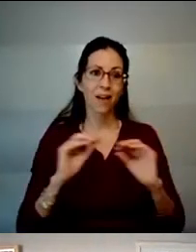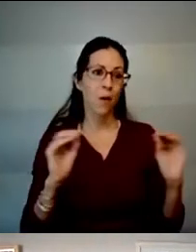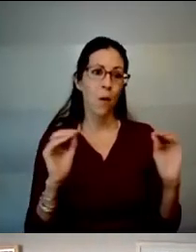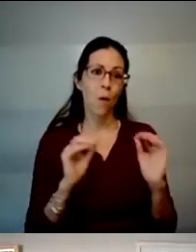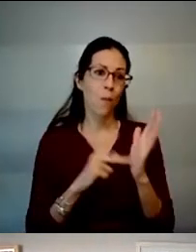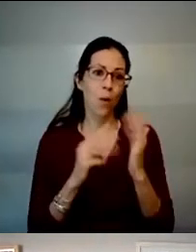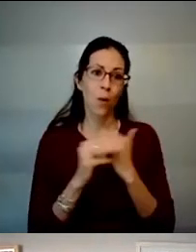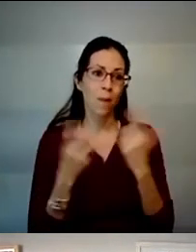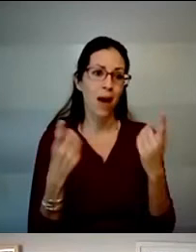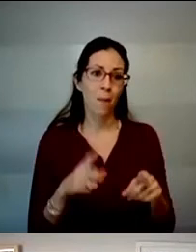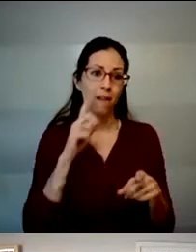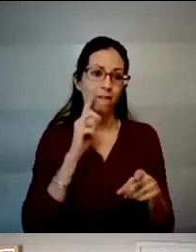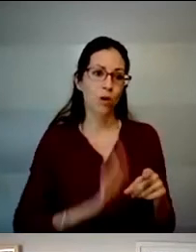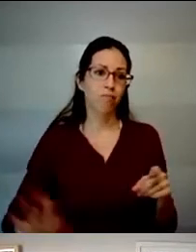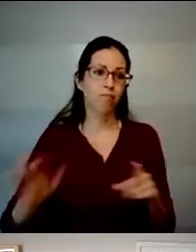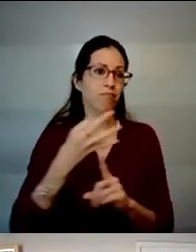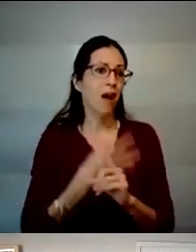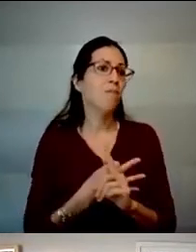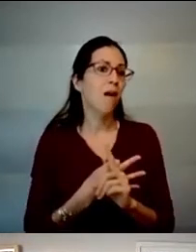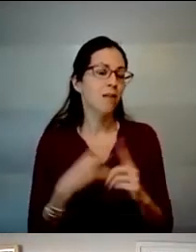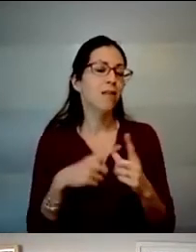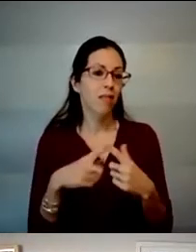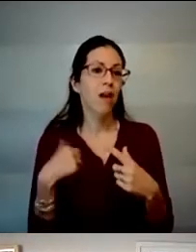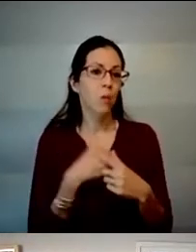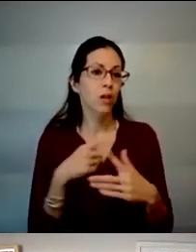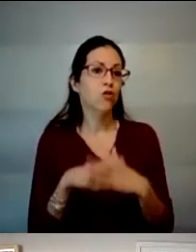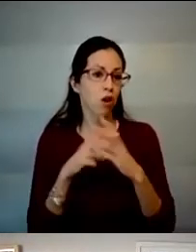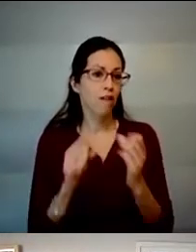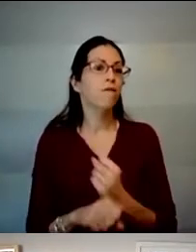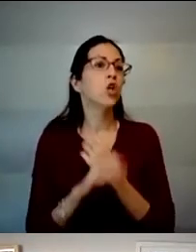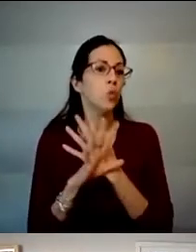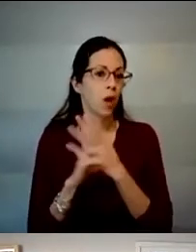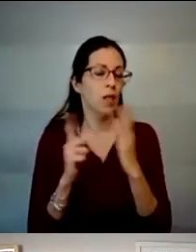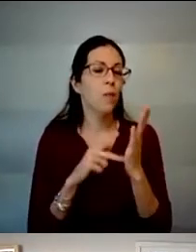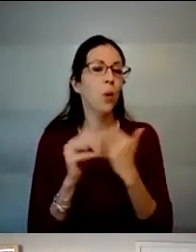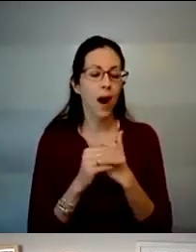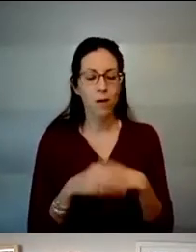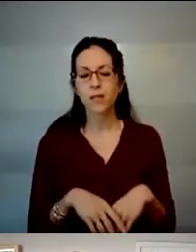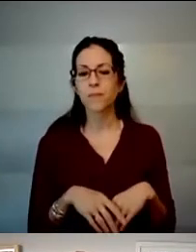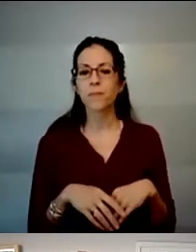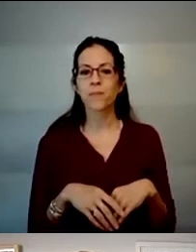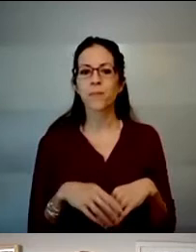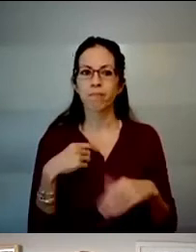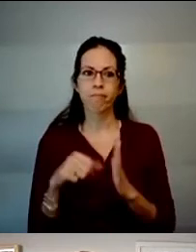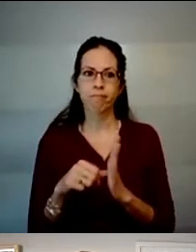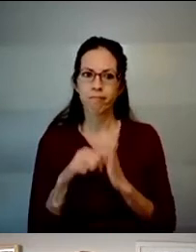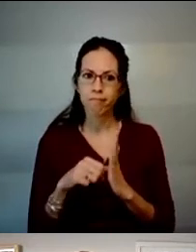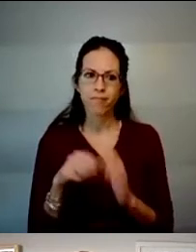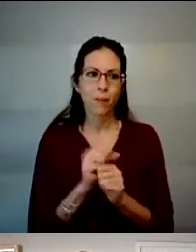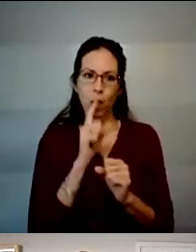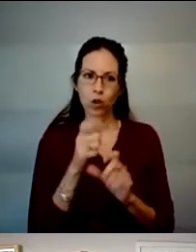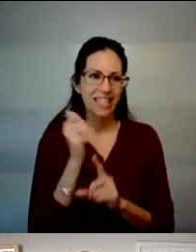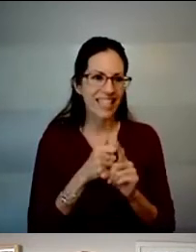probably about 9 months. And then we started doing some virtual programs. And I made it a point to make sure they each got a